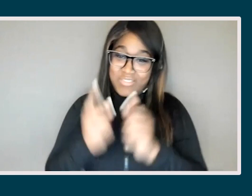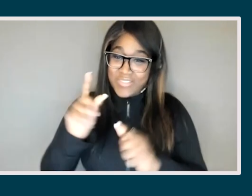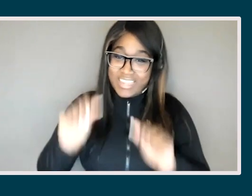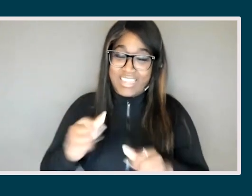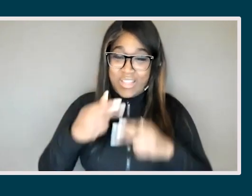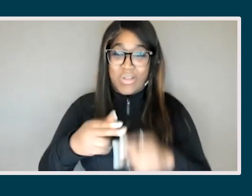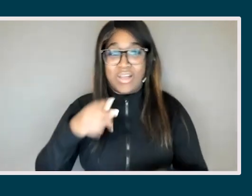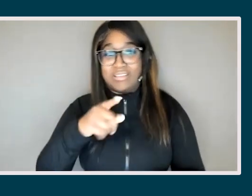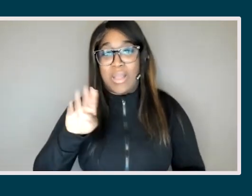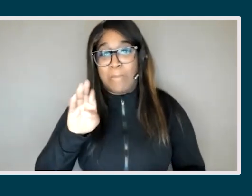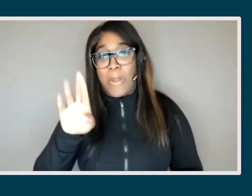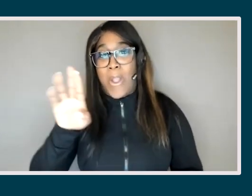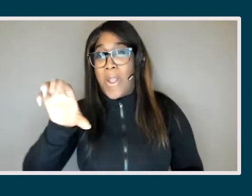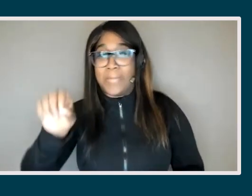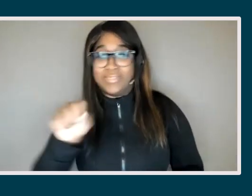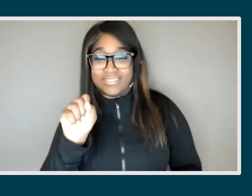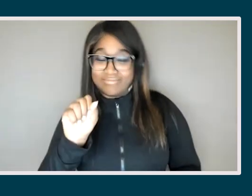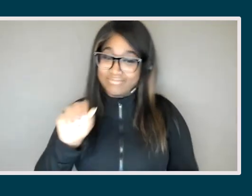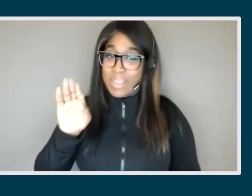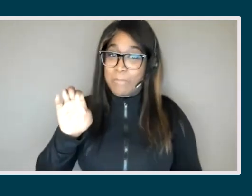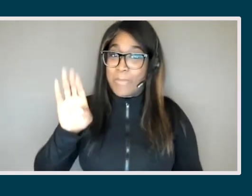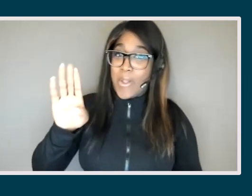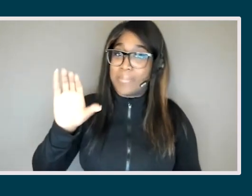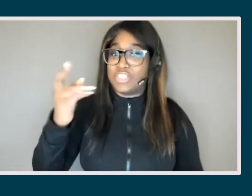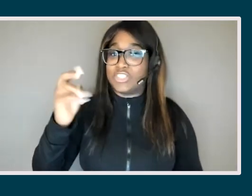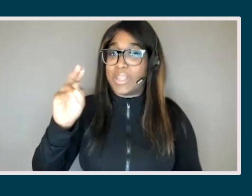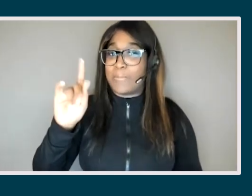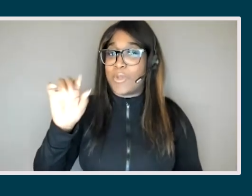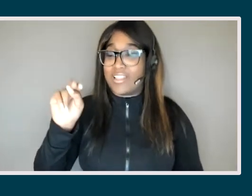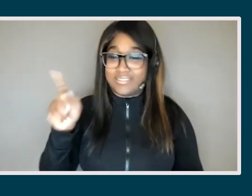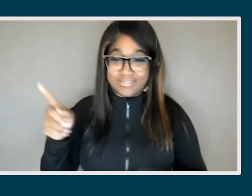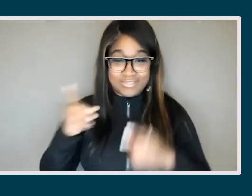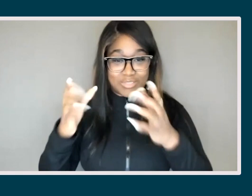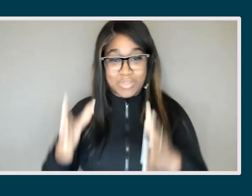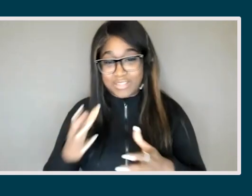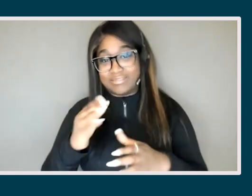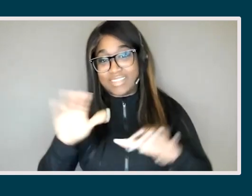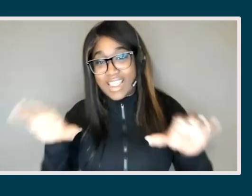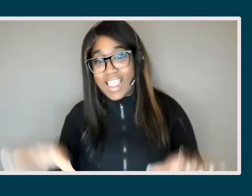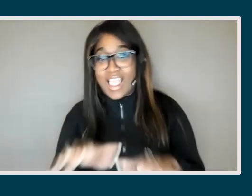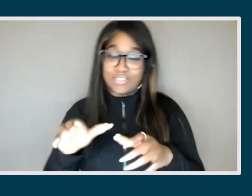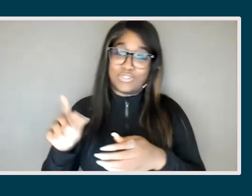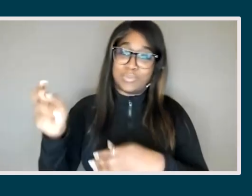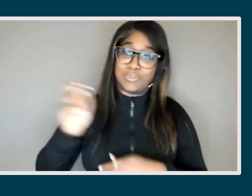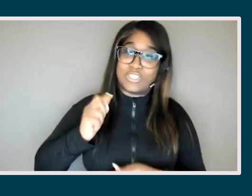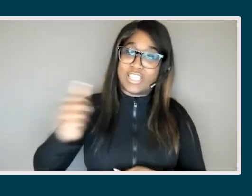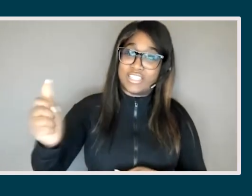Barb Chamberlain is the Director and Active Transportation Division Leader